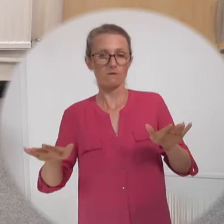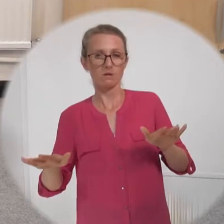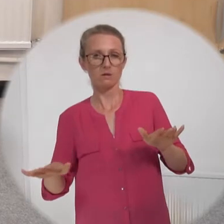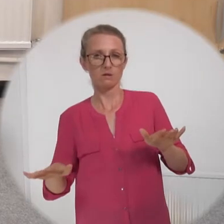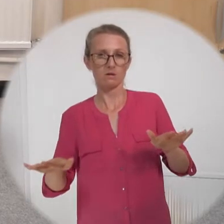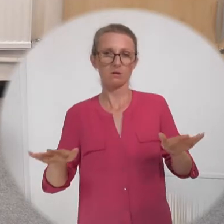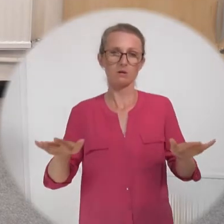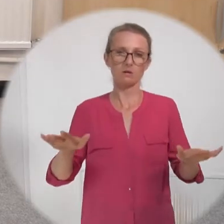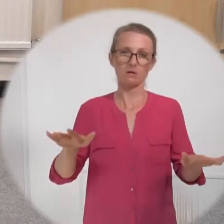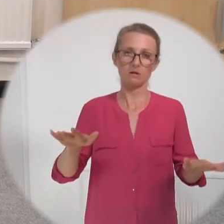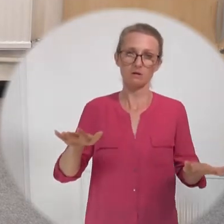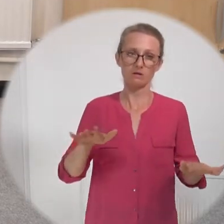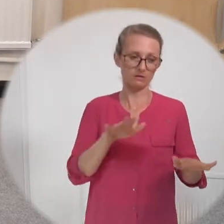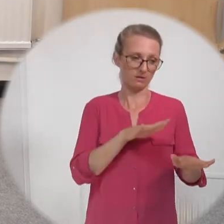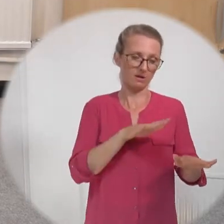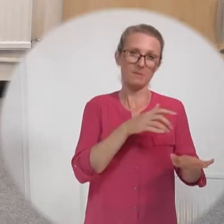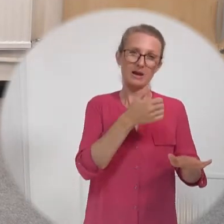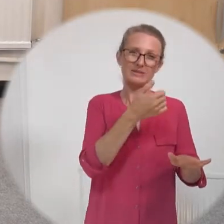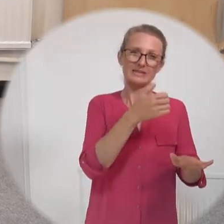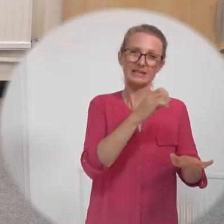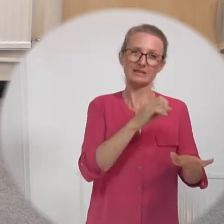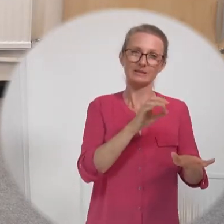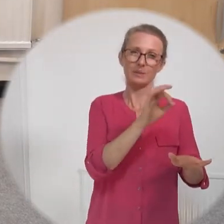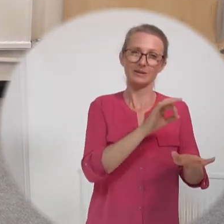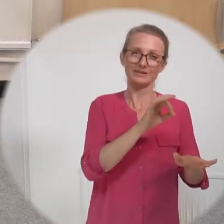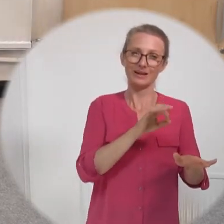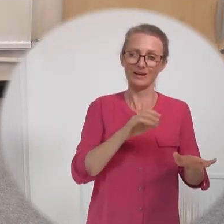works out about 60%, 40%.